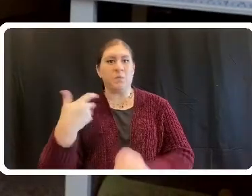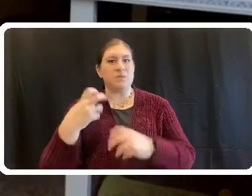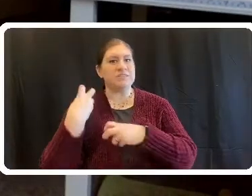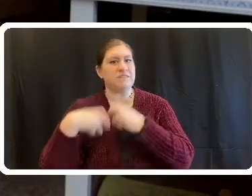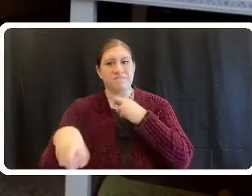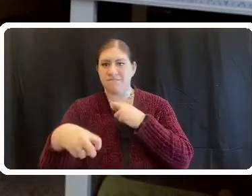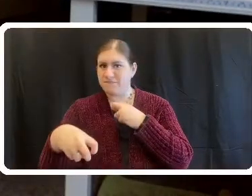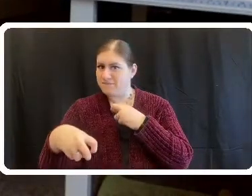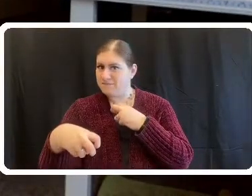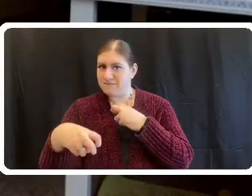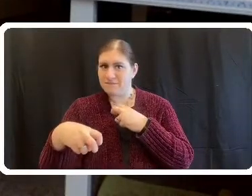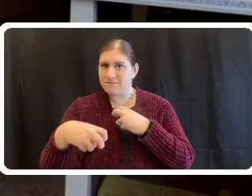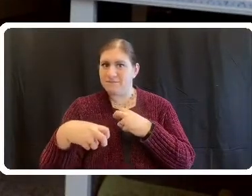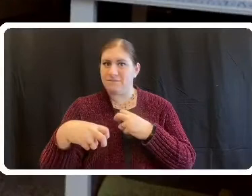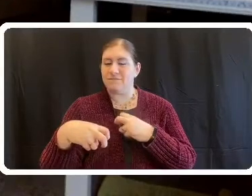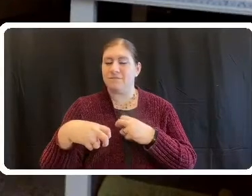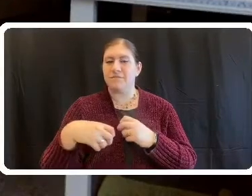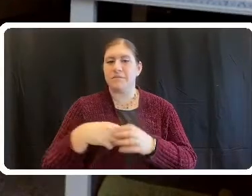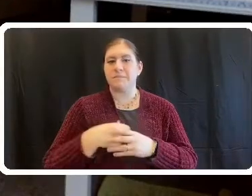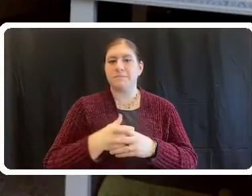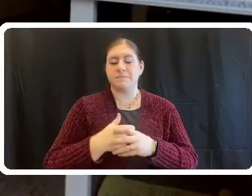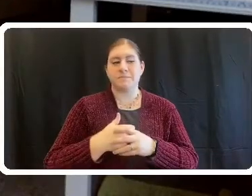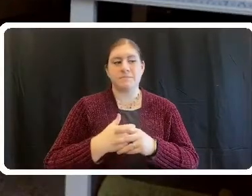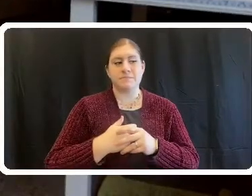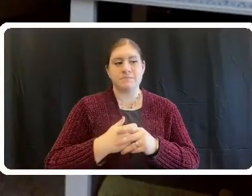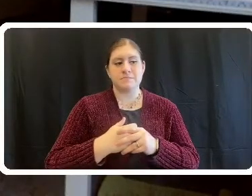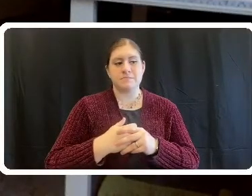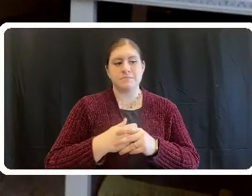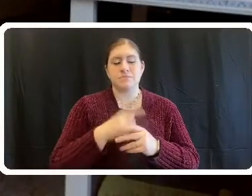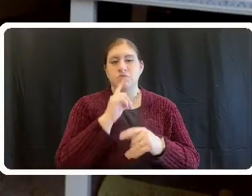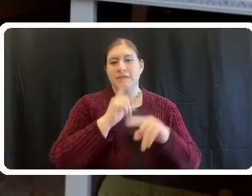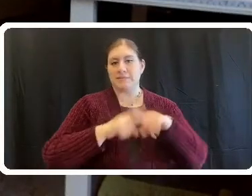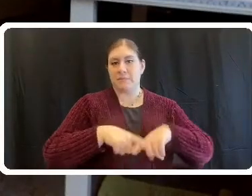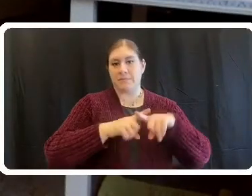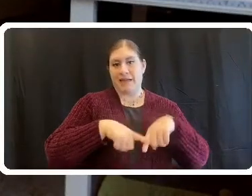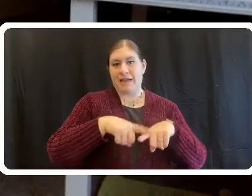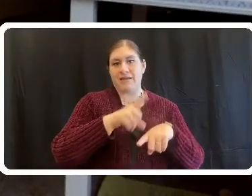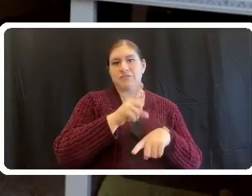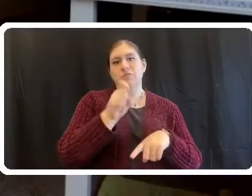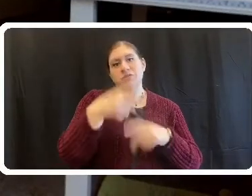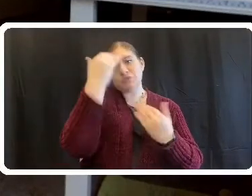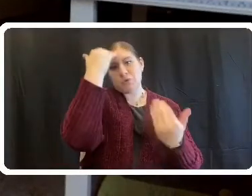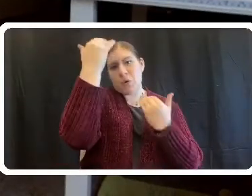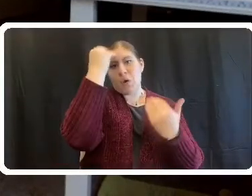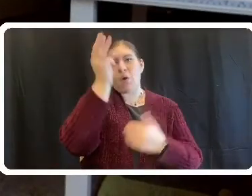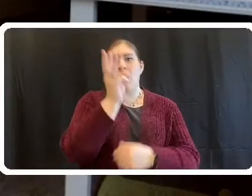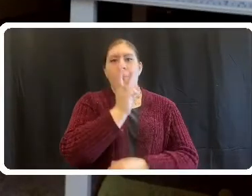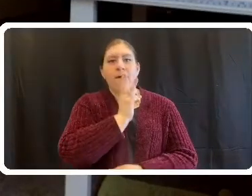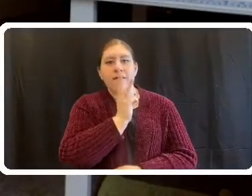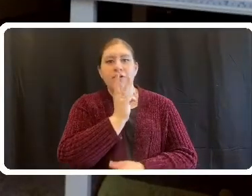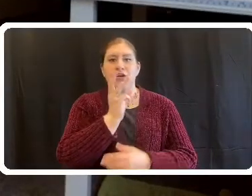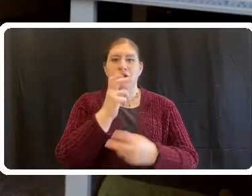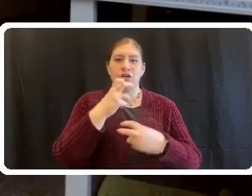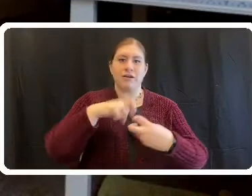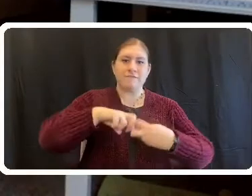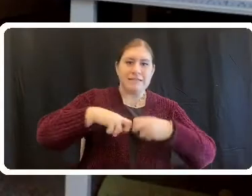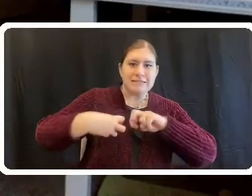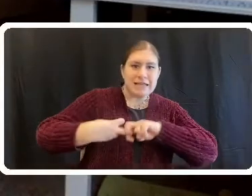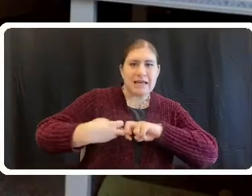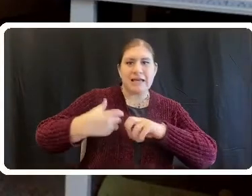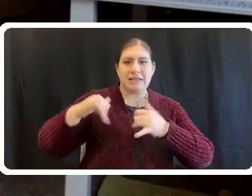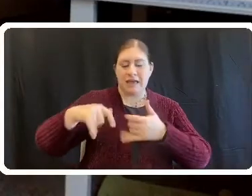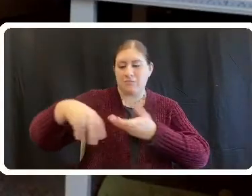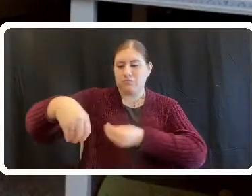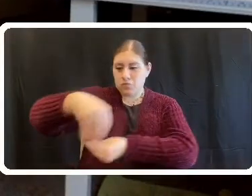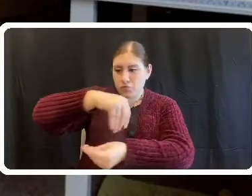Mm-hmm. And so it's really dependent on a real knowledge of water and physics and moving